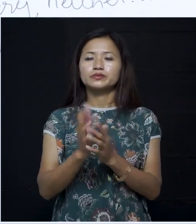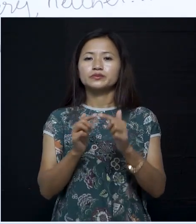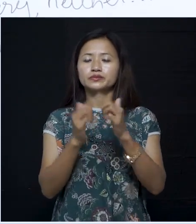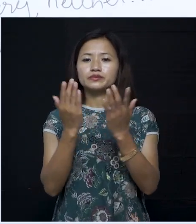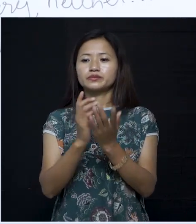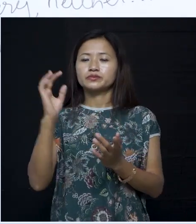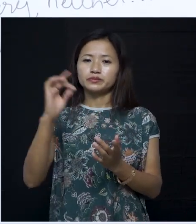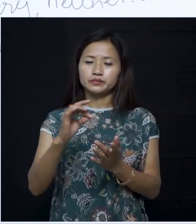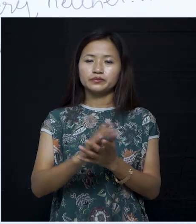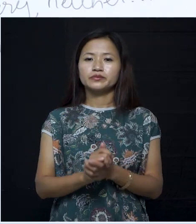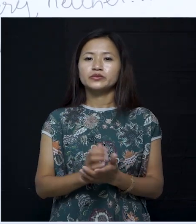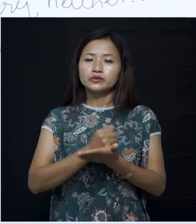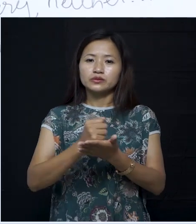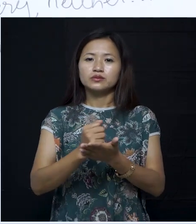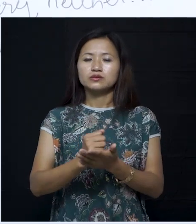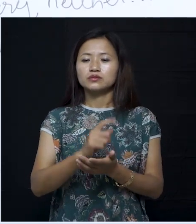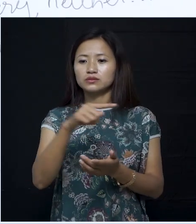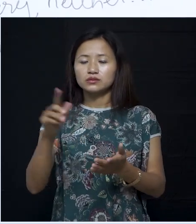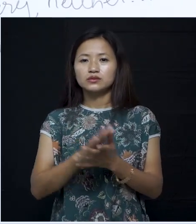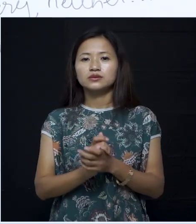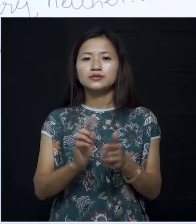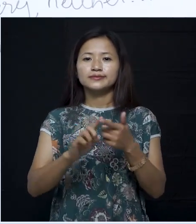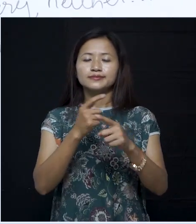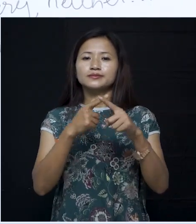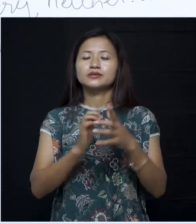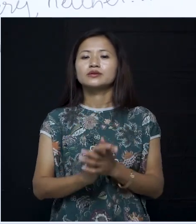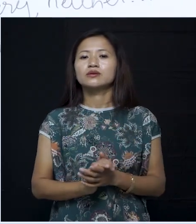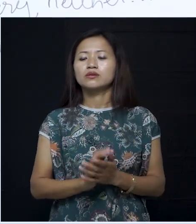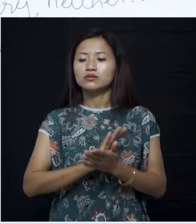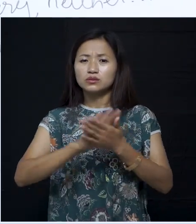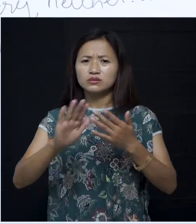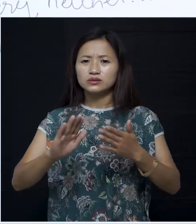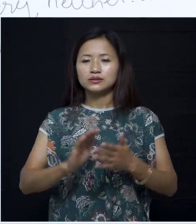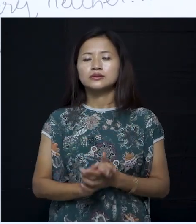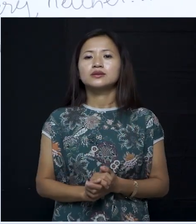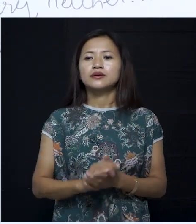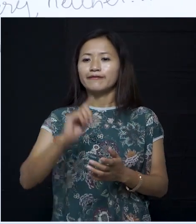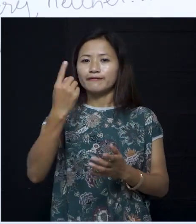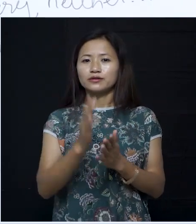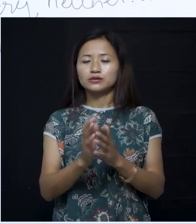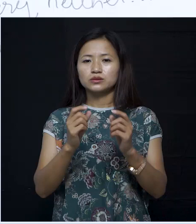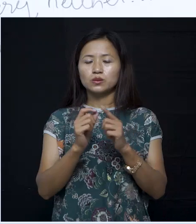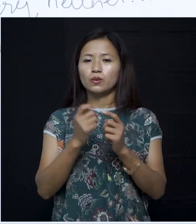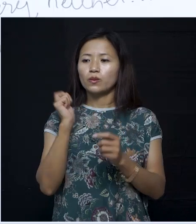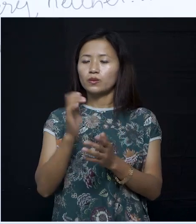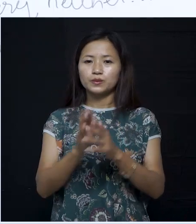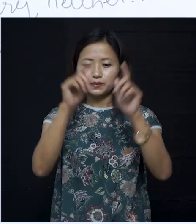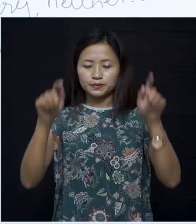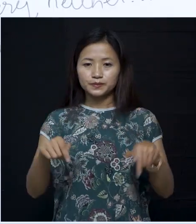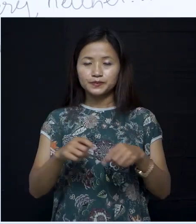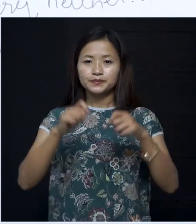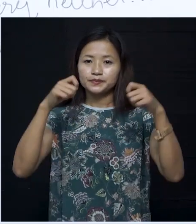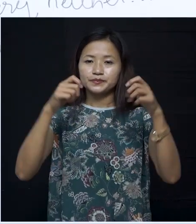once again and then try to correct the exercises that you have already done. This is the first worksheet, and I know that many of